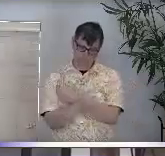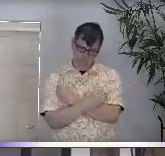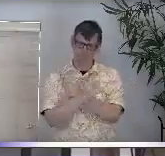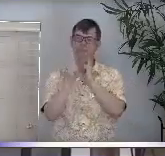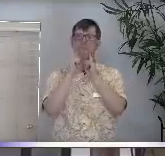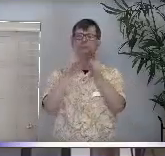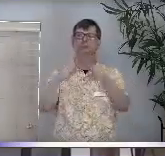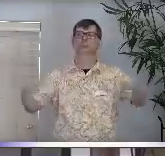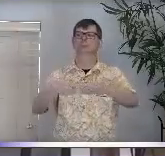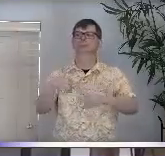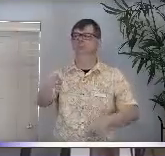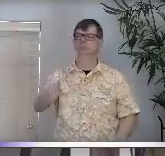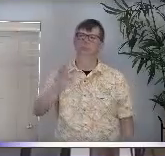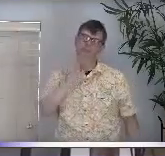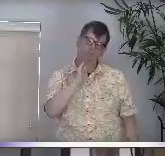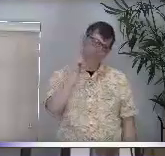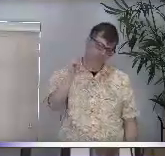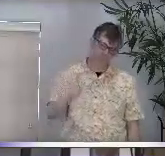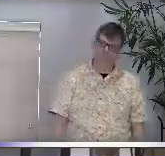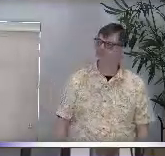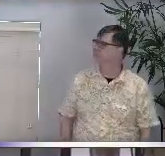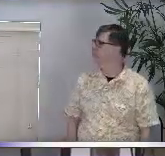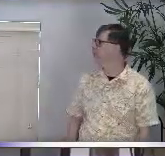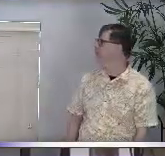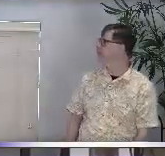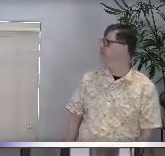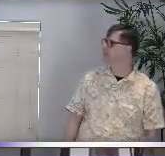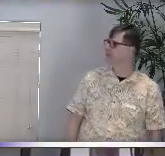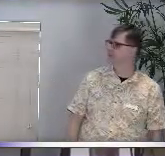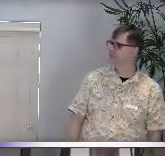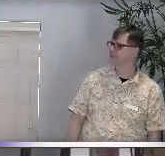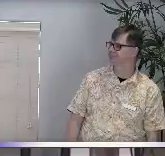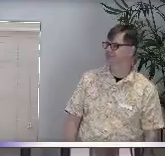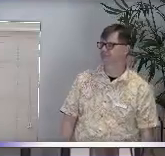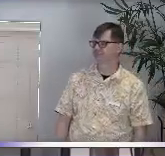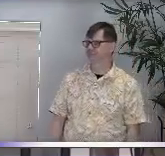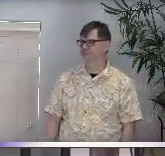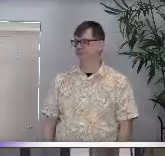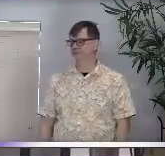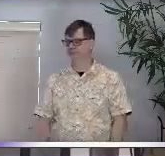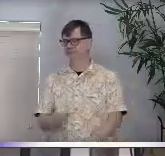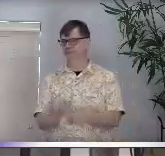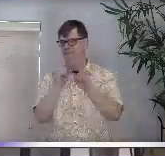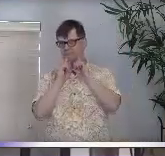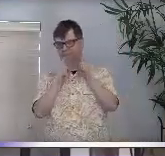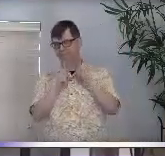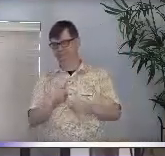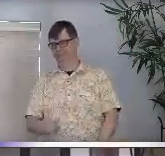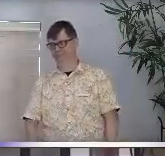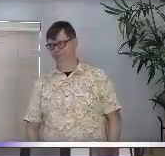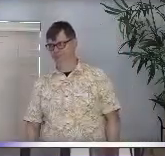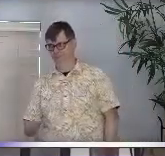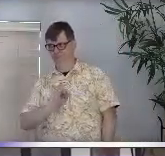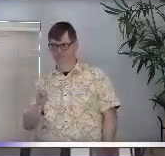you. But first, have you heard about the judge and the prisoner's conversation? No.